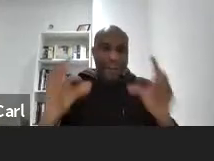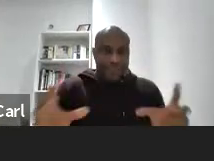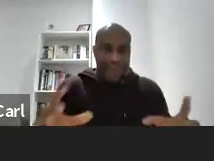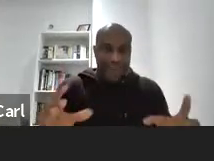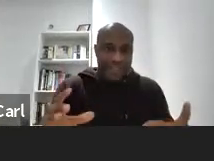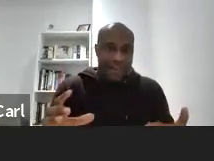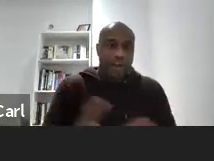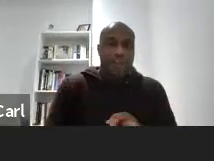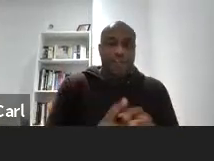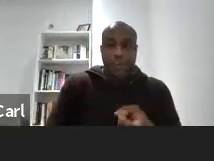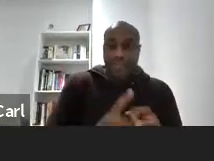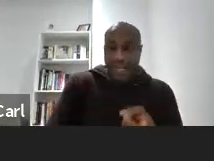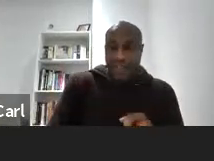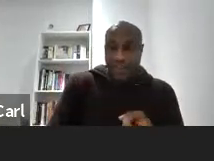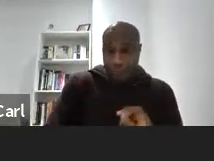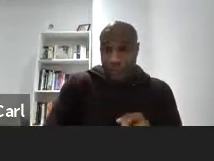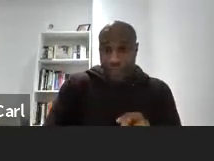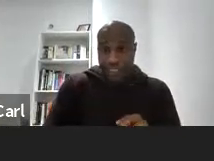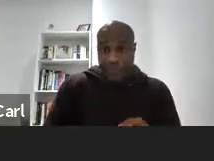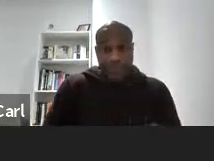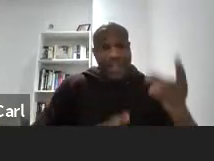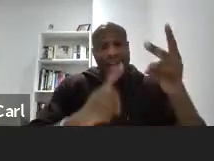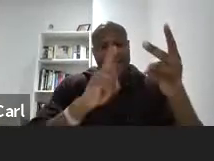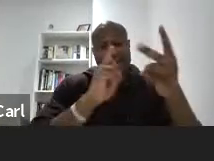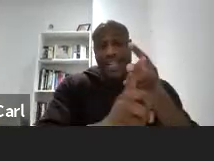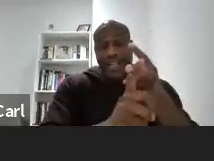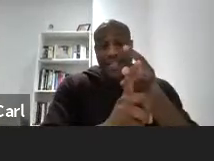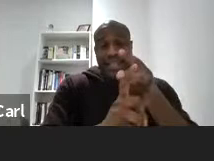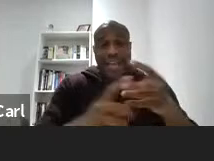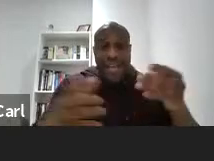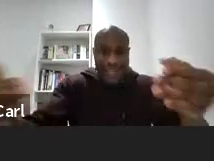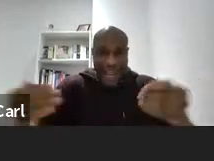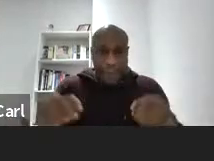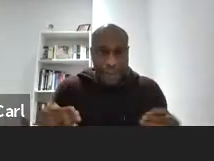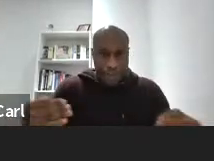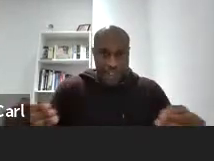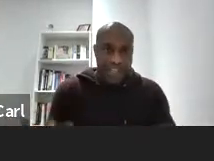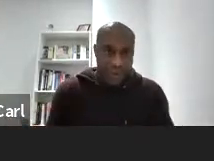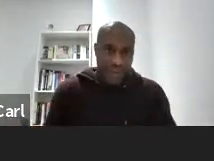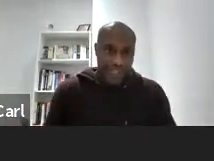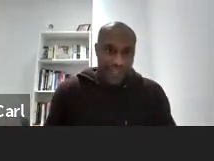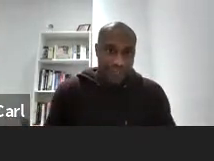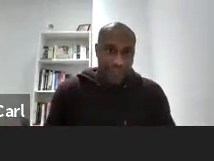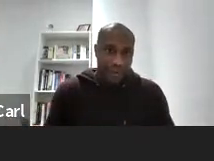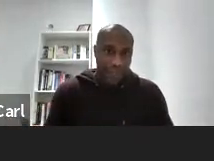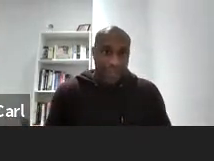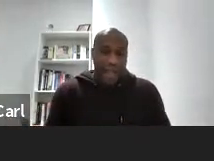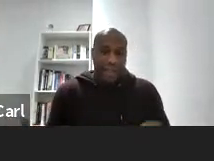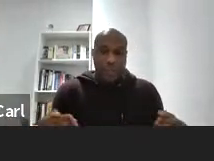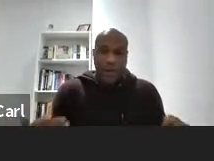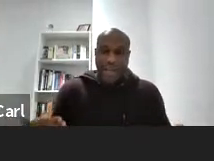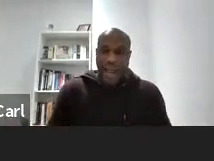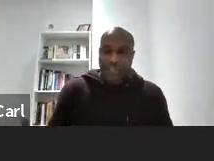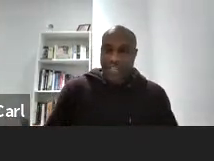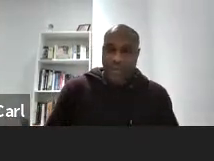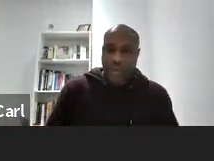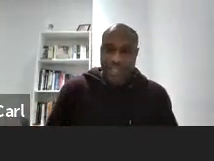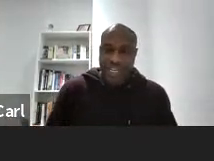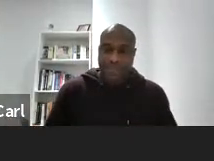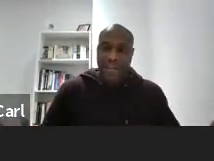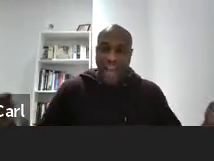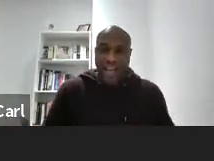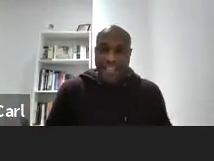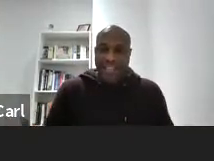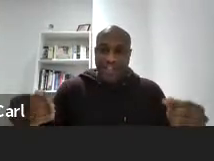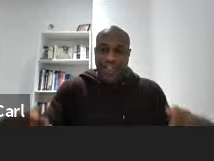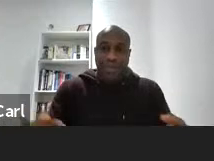the benefits of your potential product. And secondly, it captures interest, right? And the way it captures interest